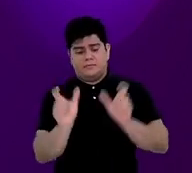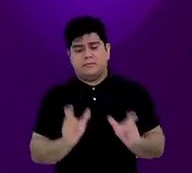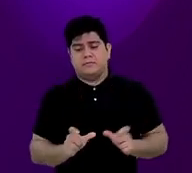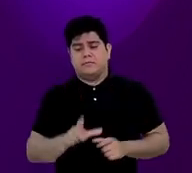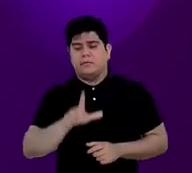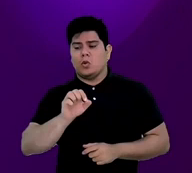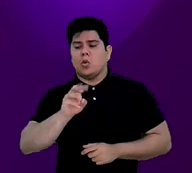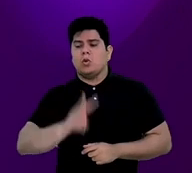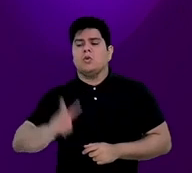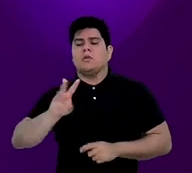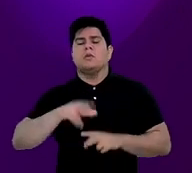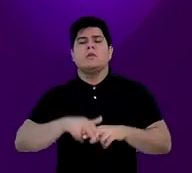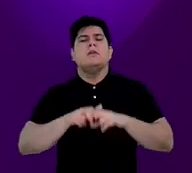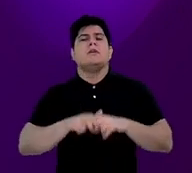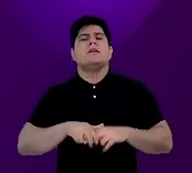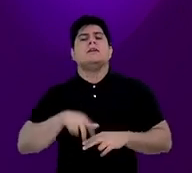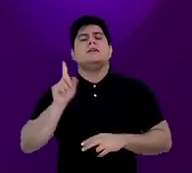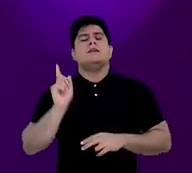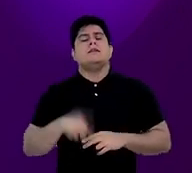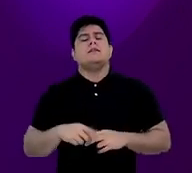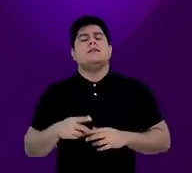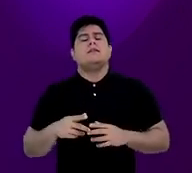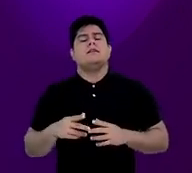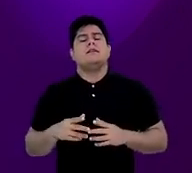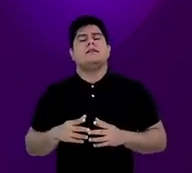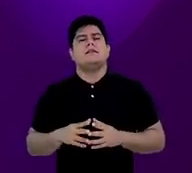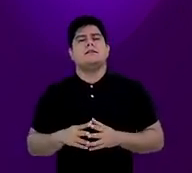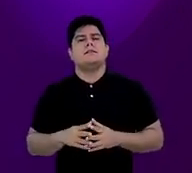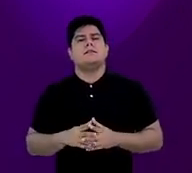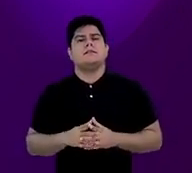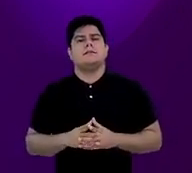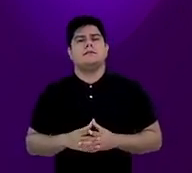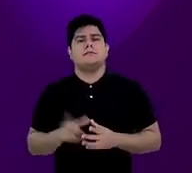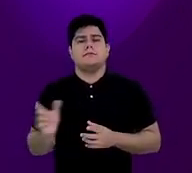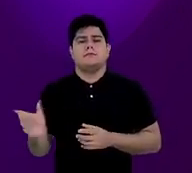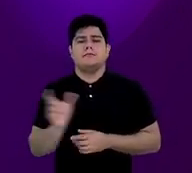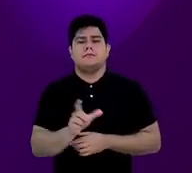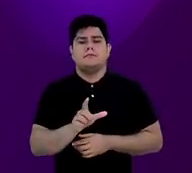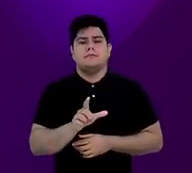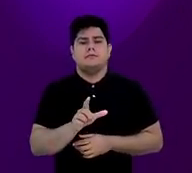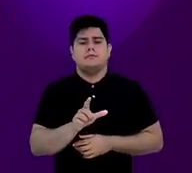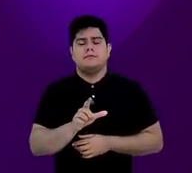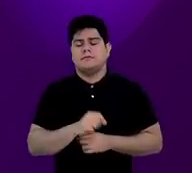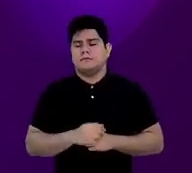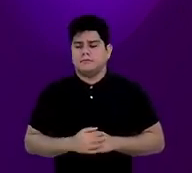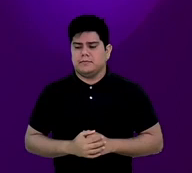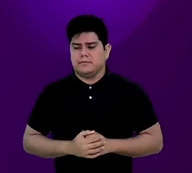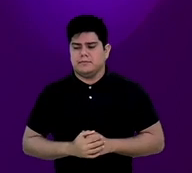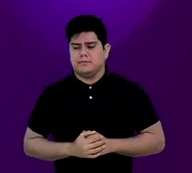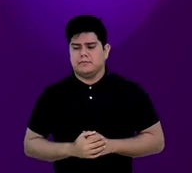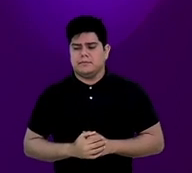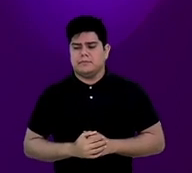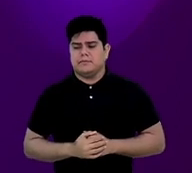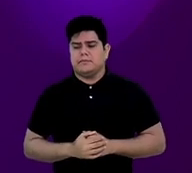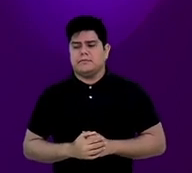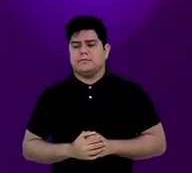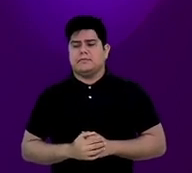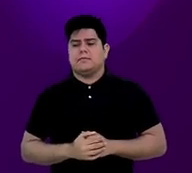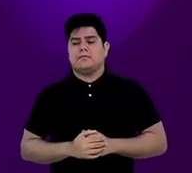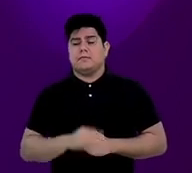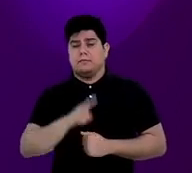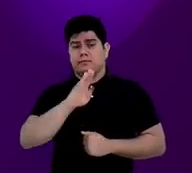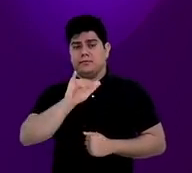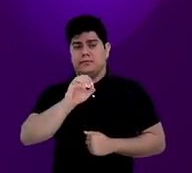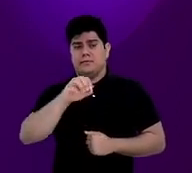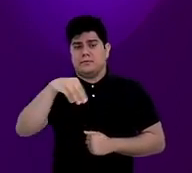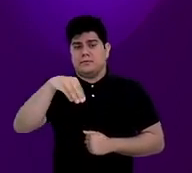So there's a biphasic dose response in photobiomodulation, where you increase the light dose, the effect